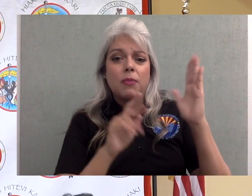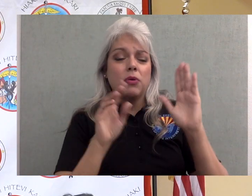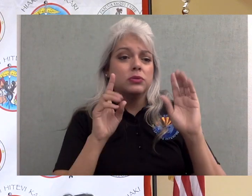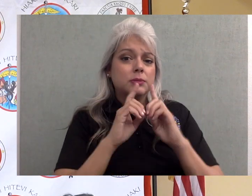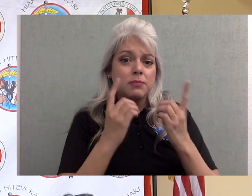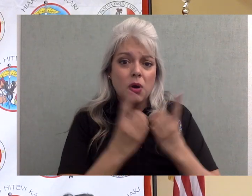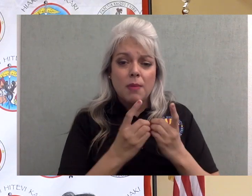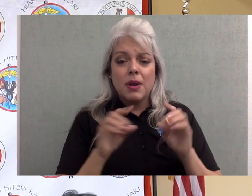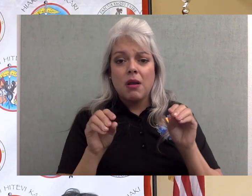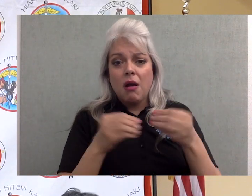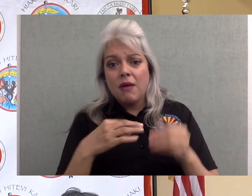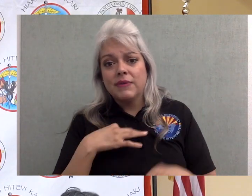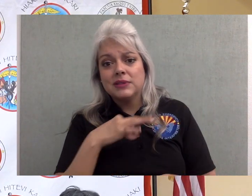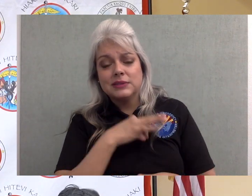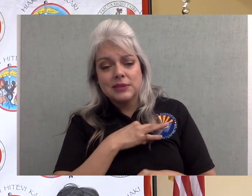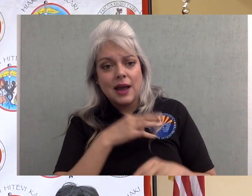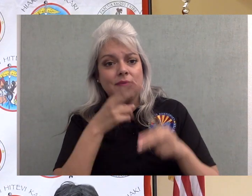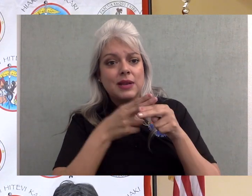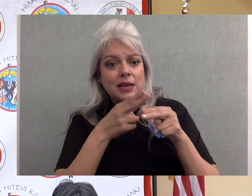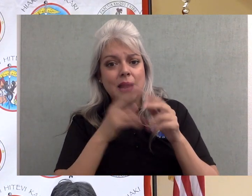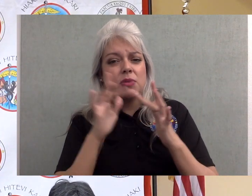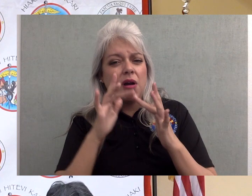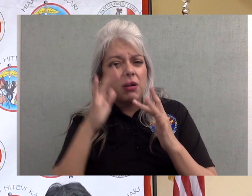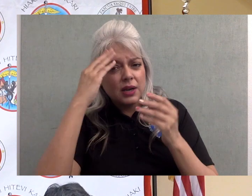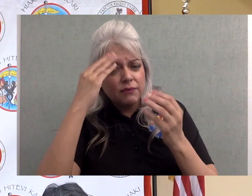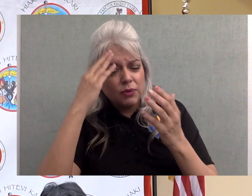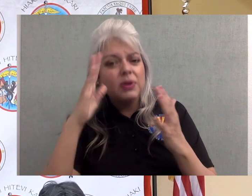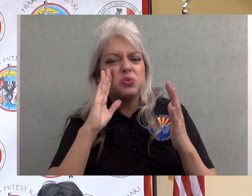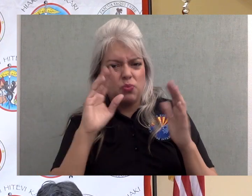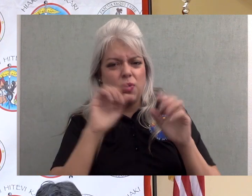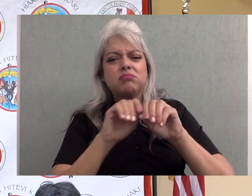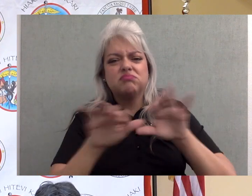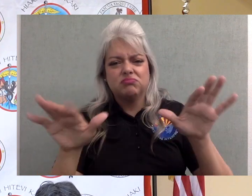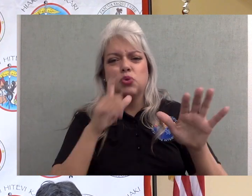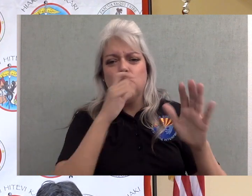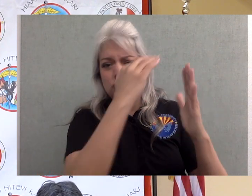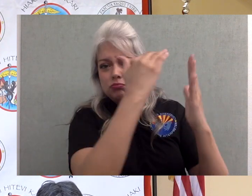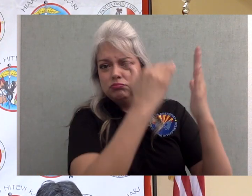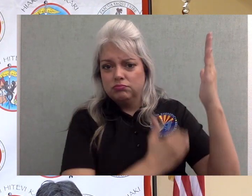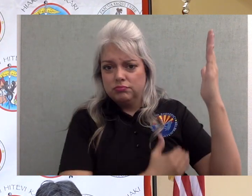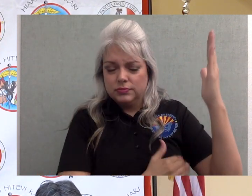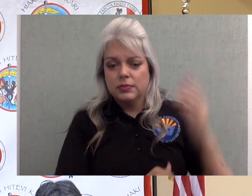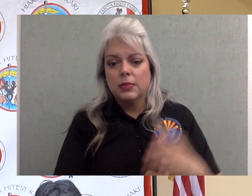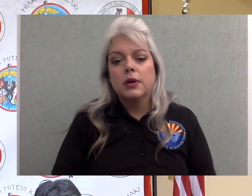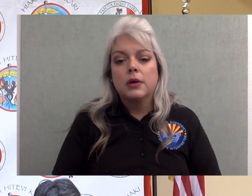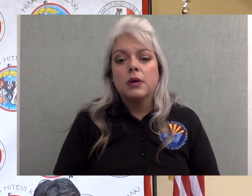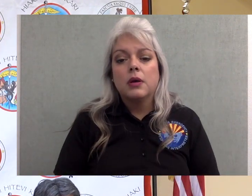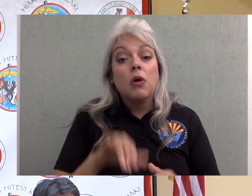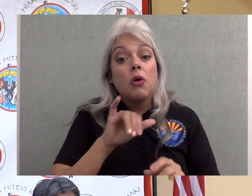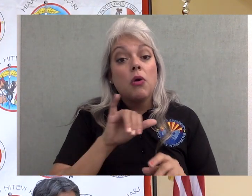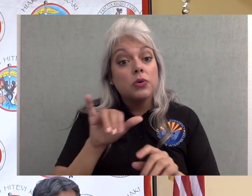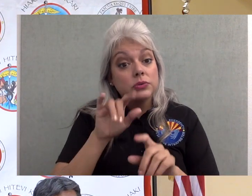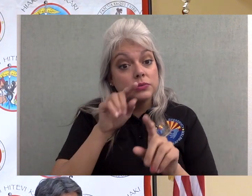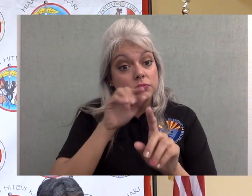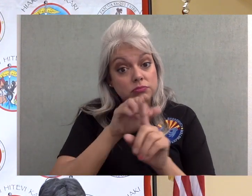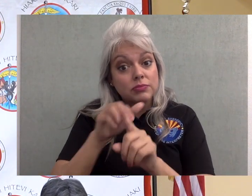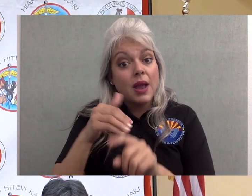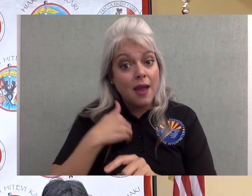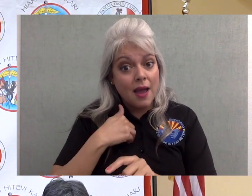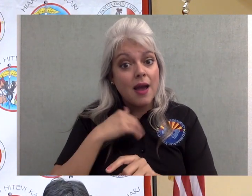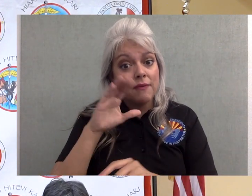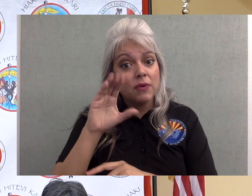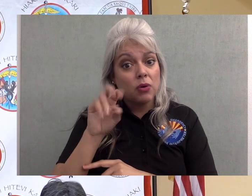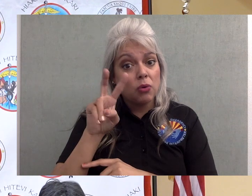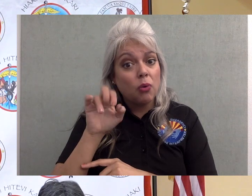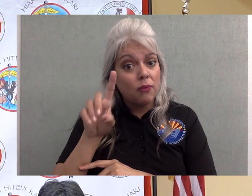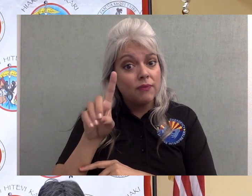departments. I'd also like to mention we still have COVID-19 testing available to the community in New